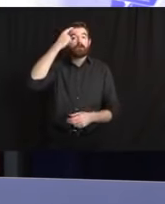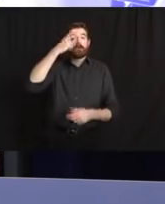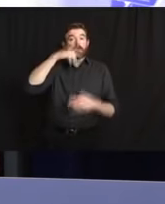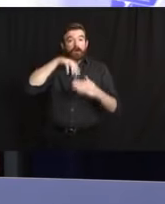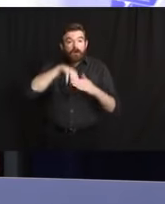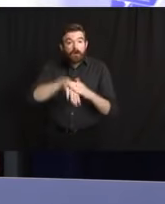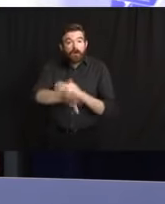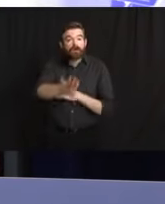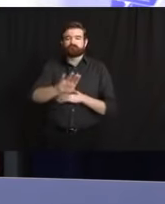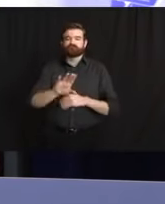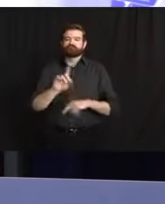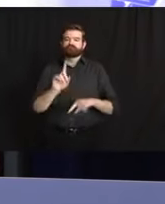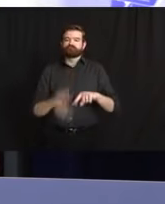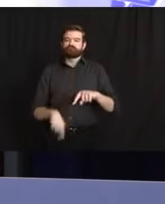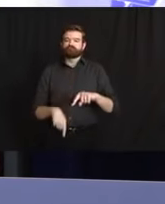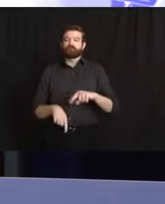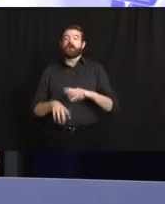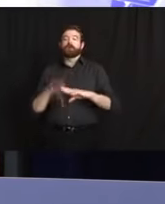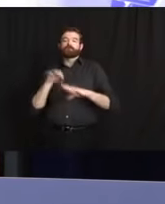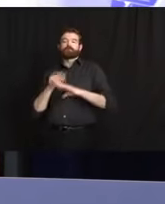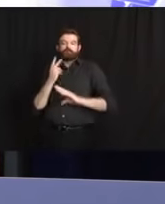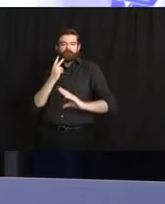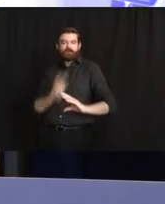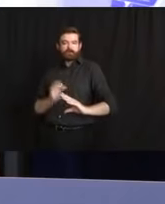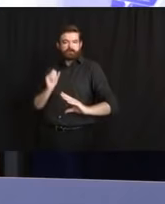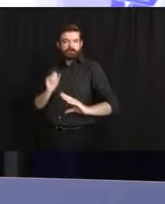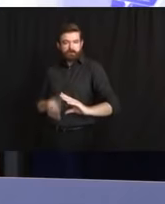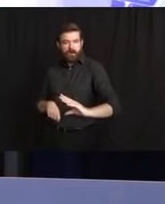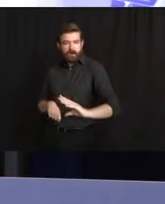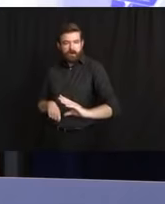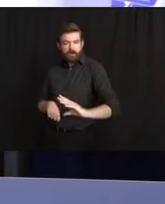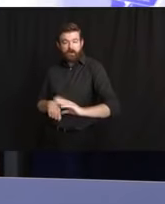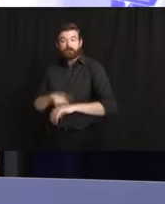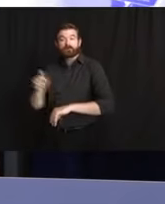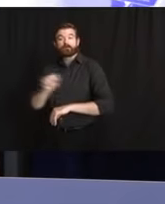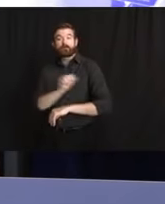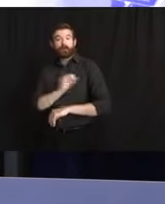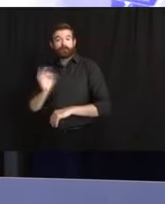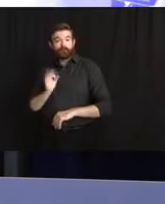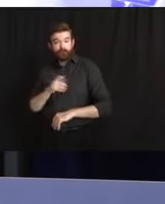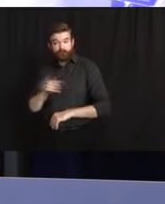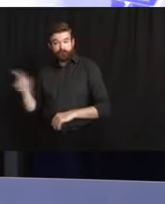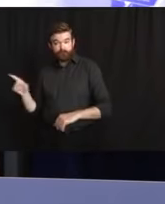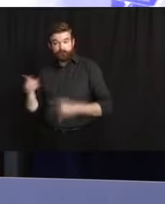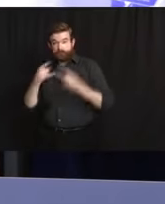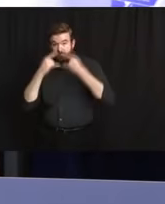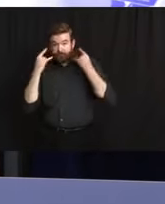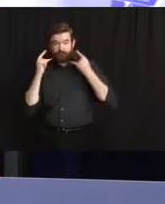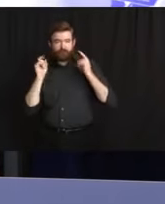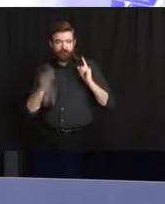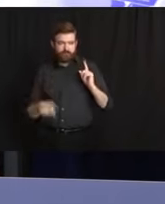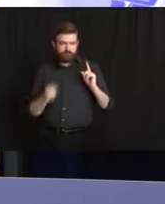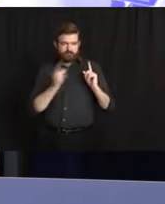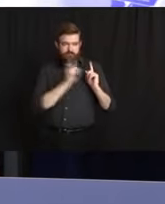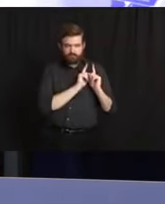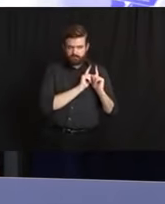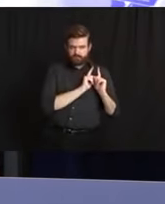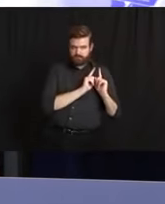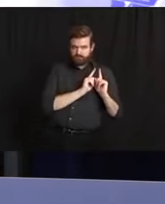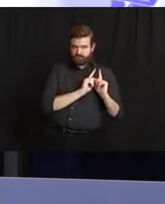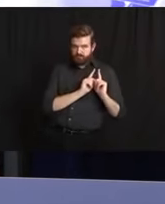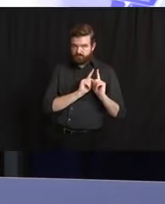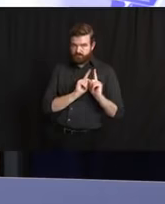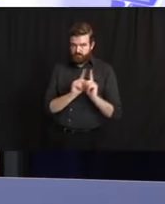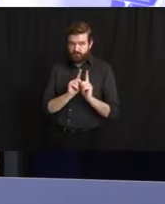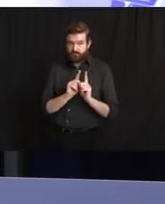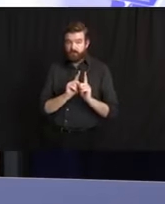surgical mask must remain with the resident during the visit. A resident who is suspected or confirmed to be infected with COVID-19